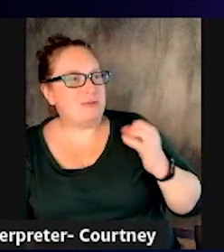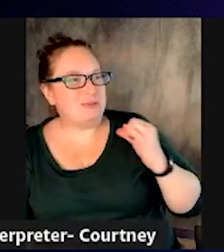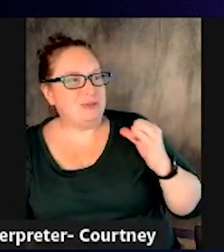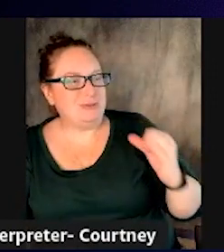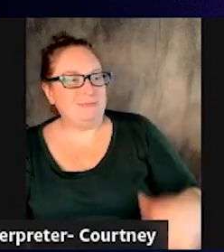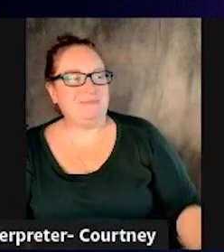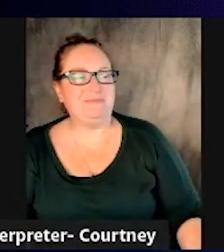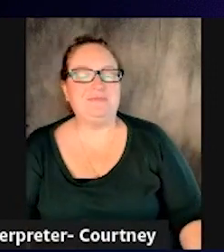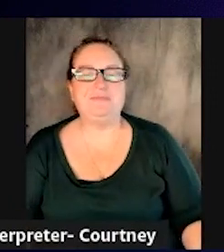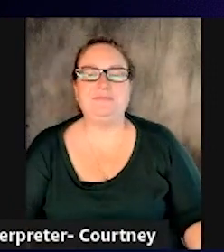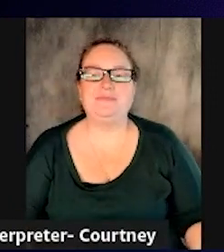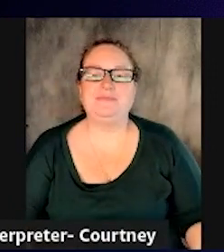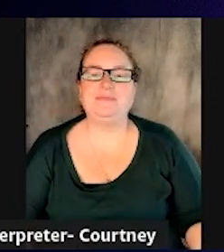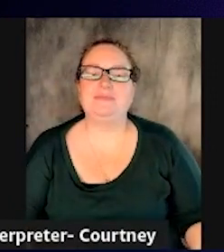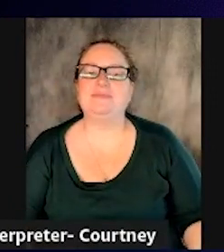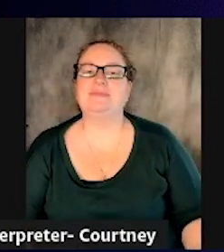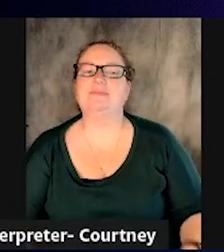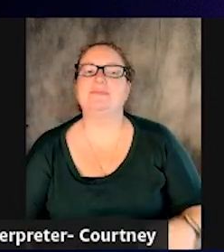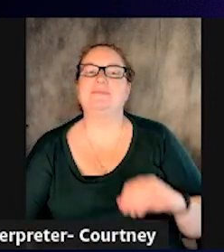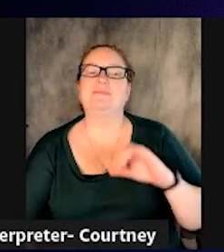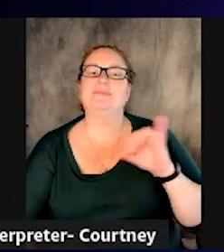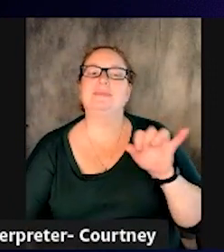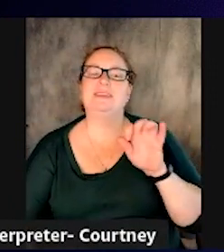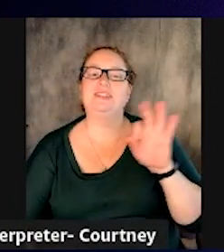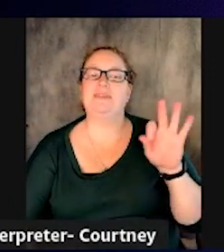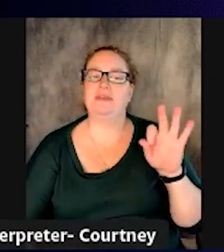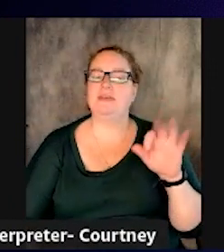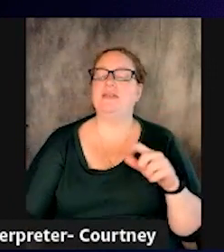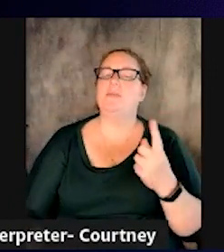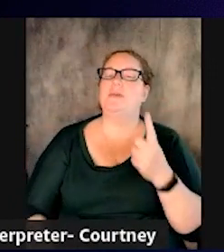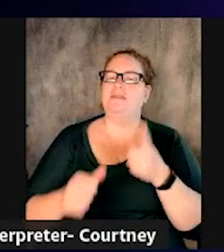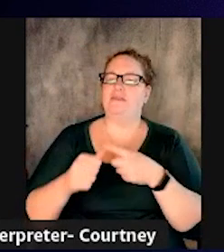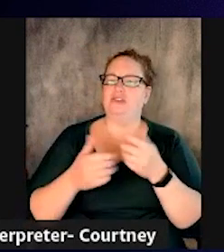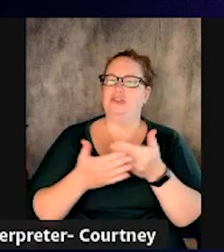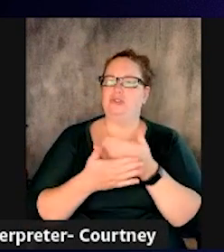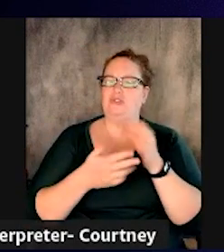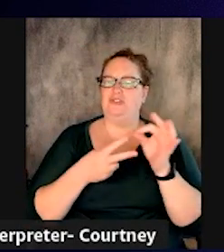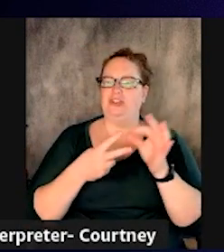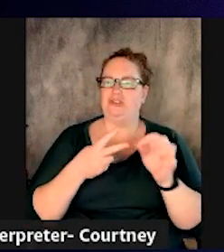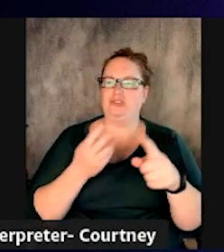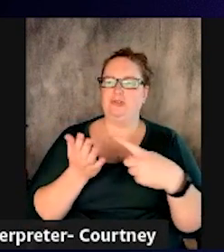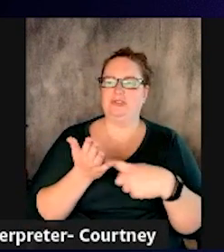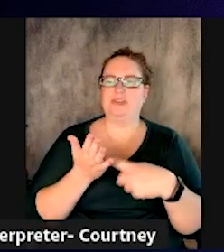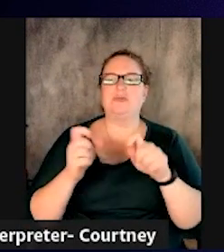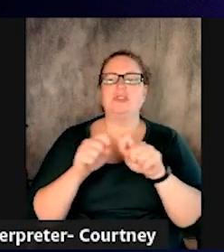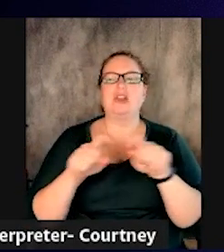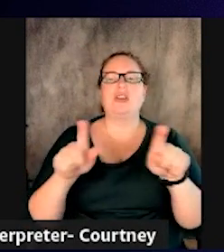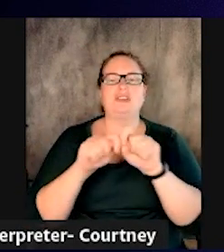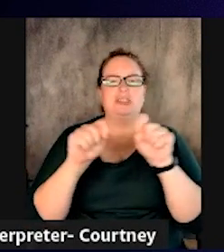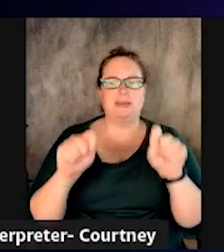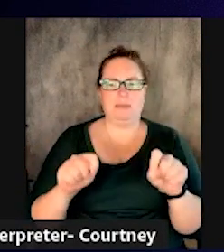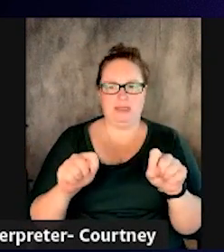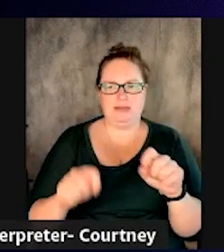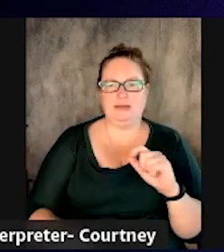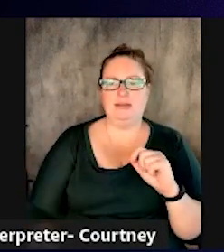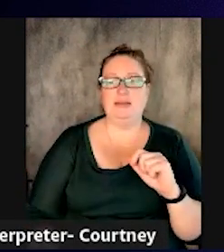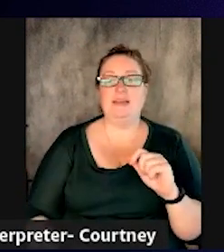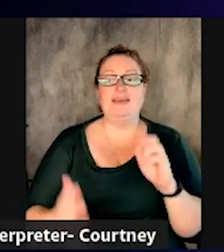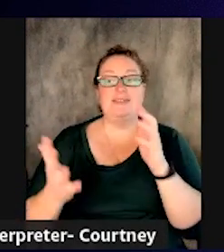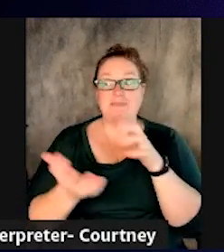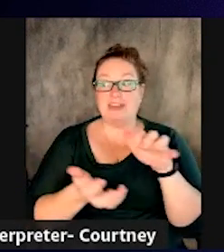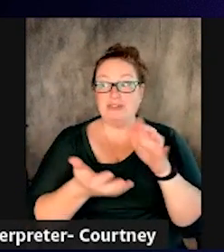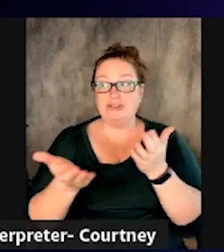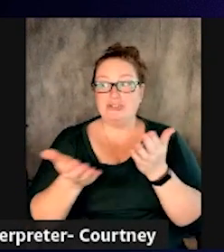So Ahuva, one of the first new features you talked about, the launch template. Didn't the migration service